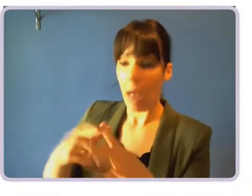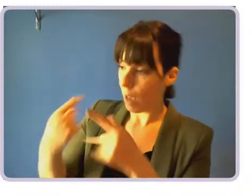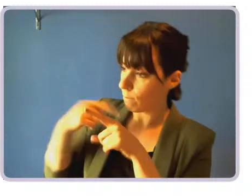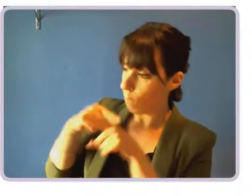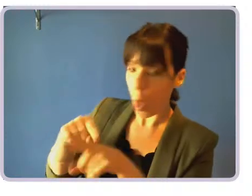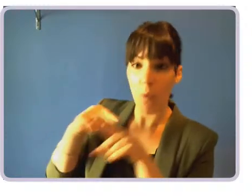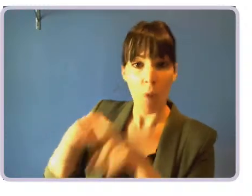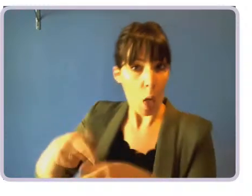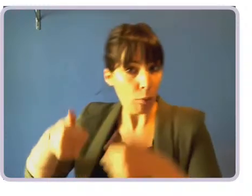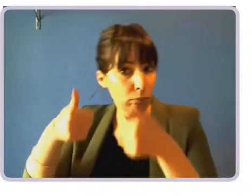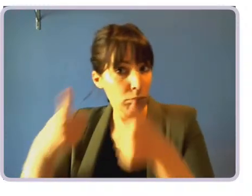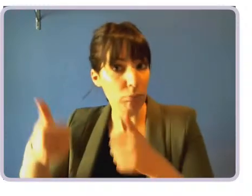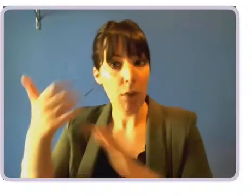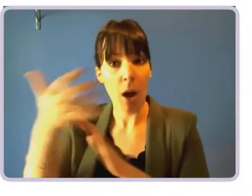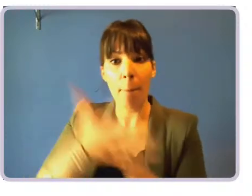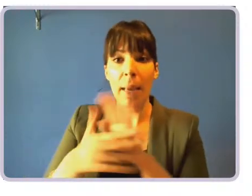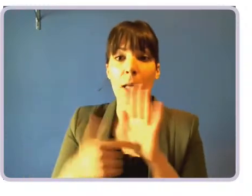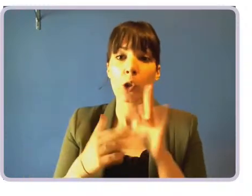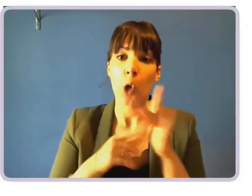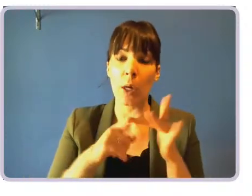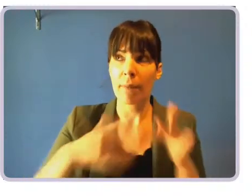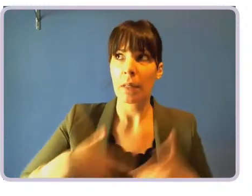fear Tony feels over summer.